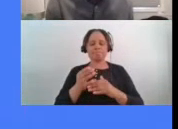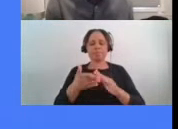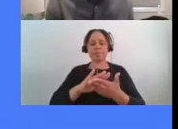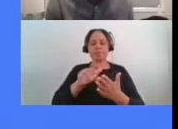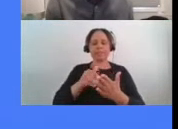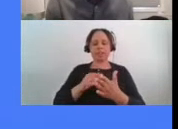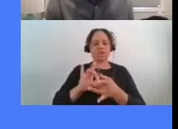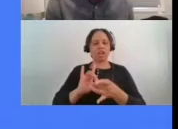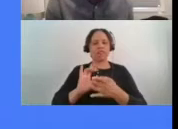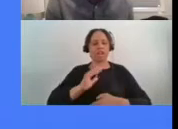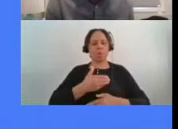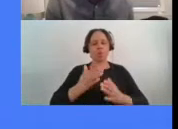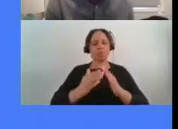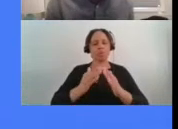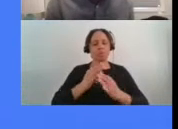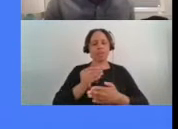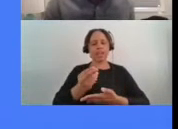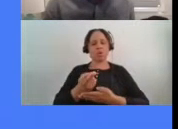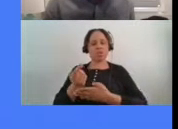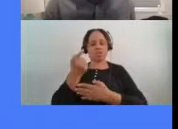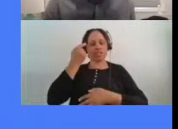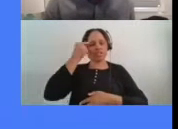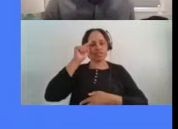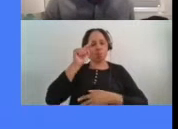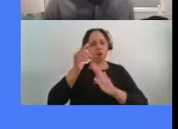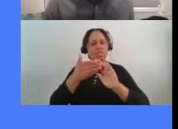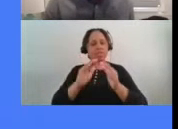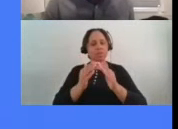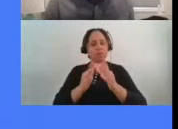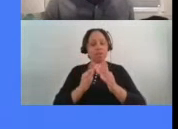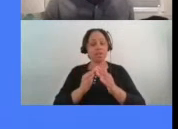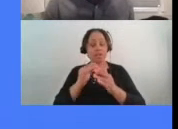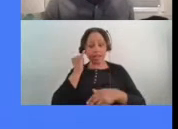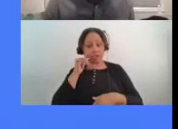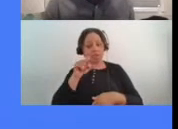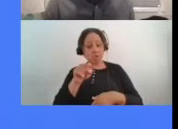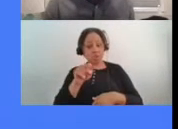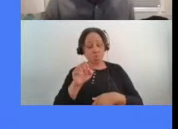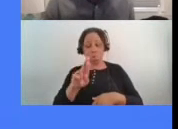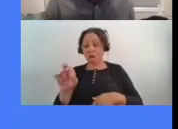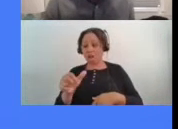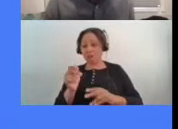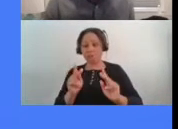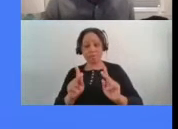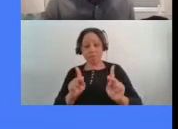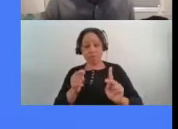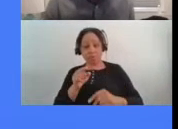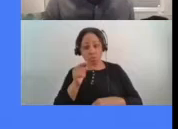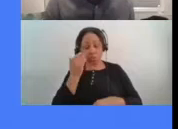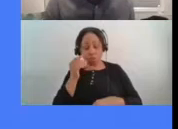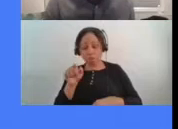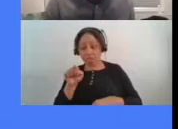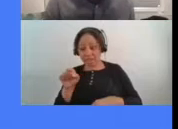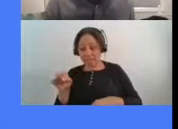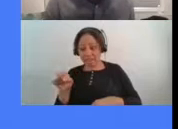community. So if, again, you or anyone you know is interested in volunteering and committing a bit of time